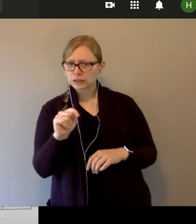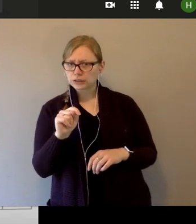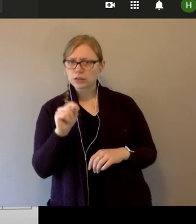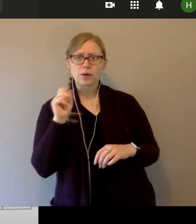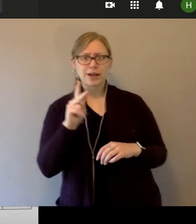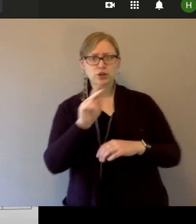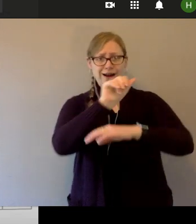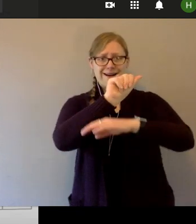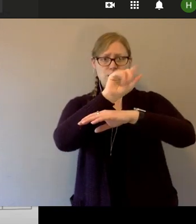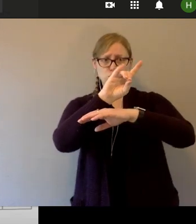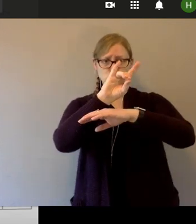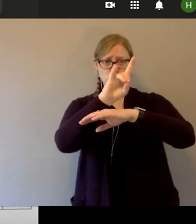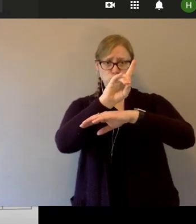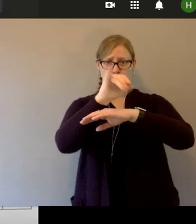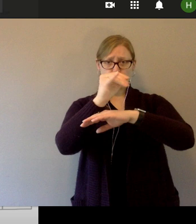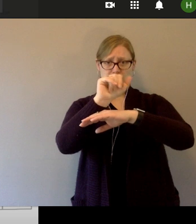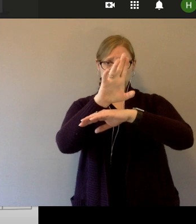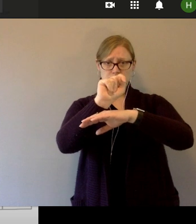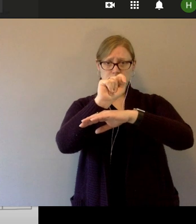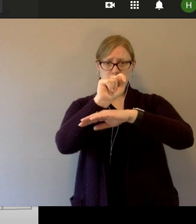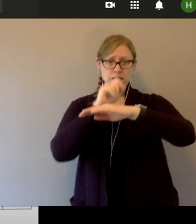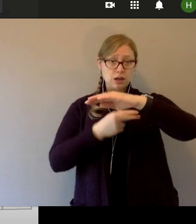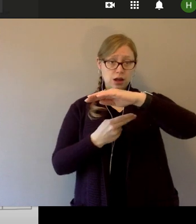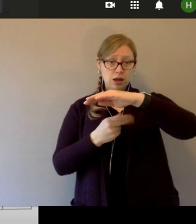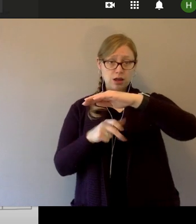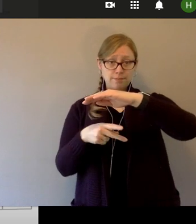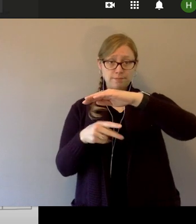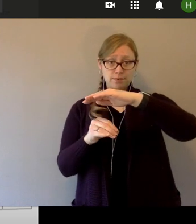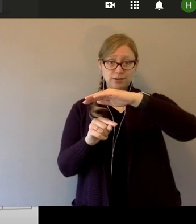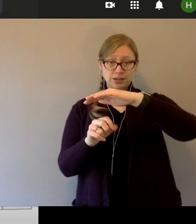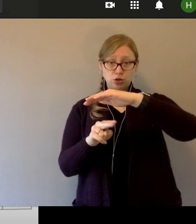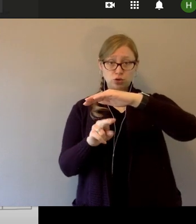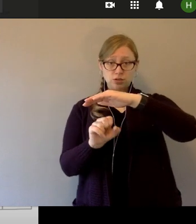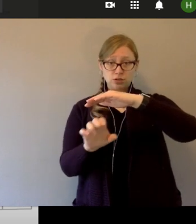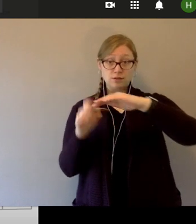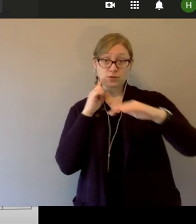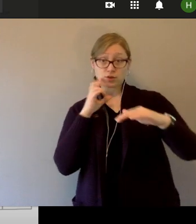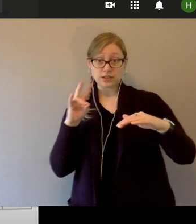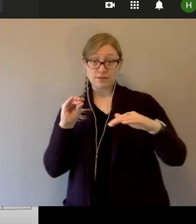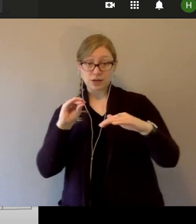hypotenuse, we know that that ratio for a 70-degree angle is